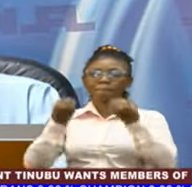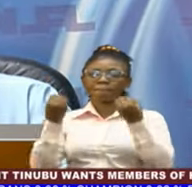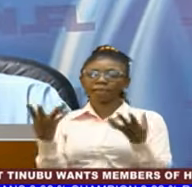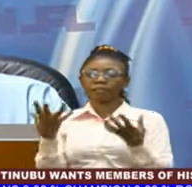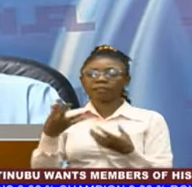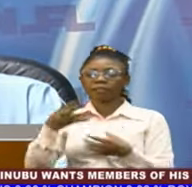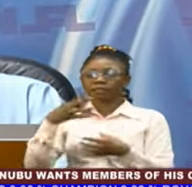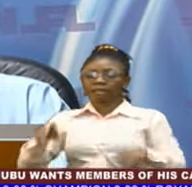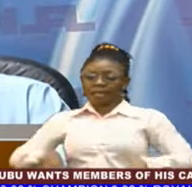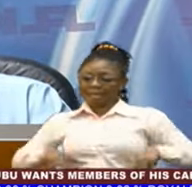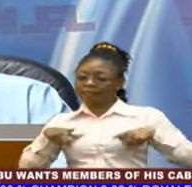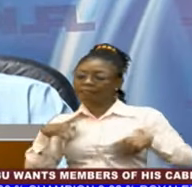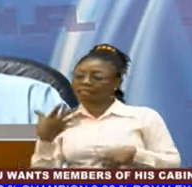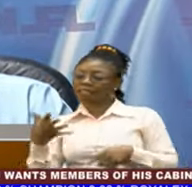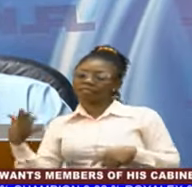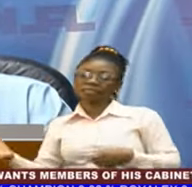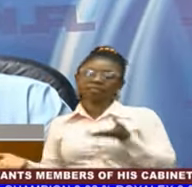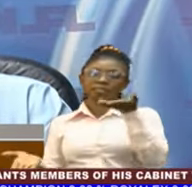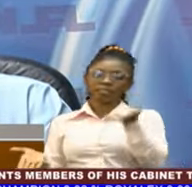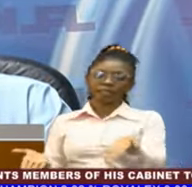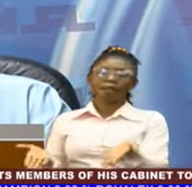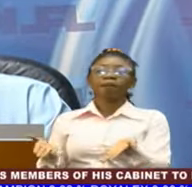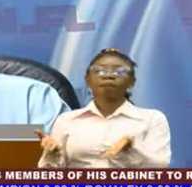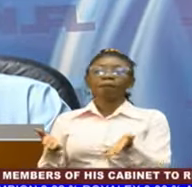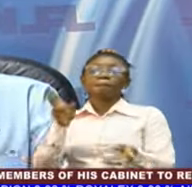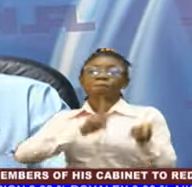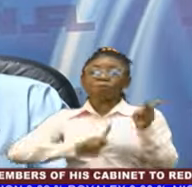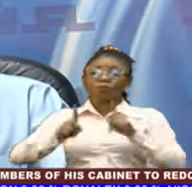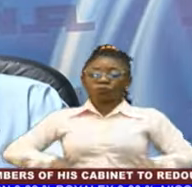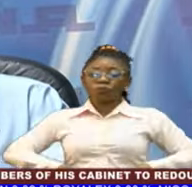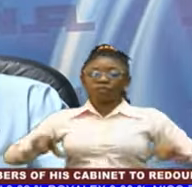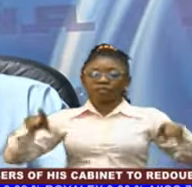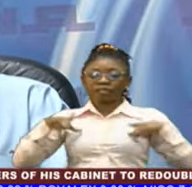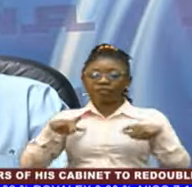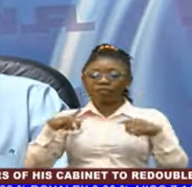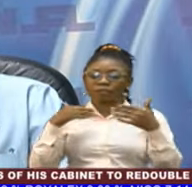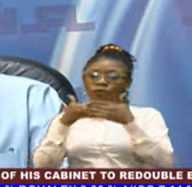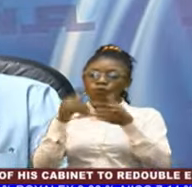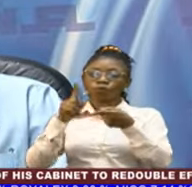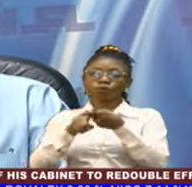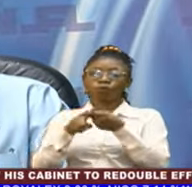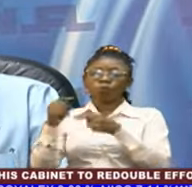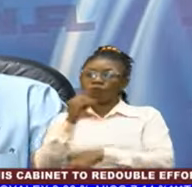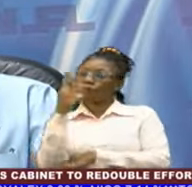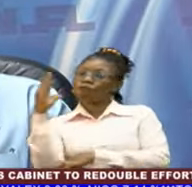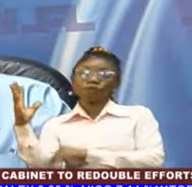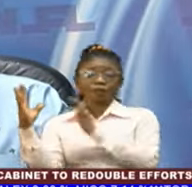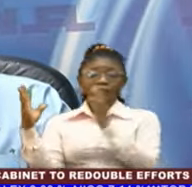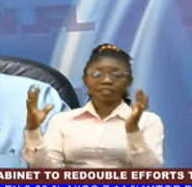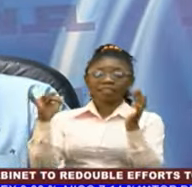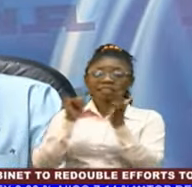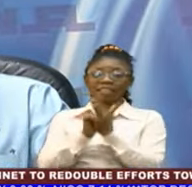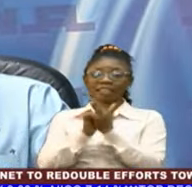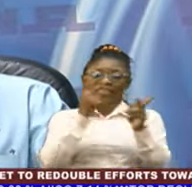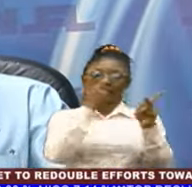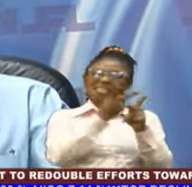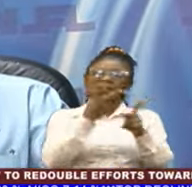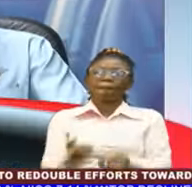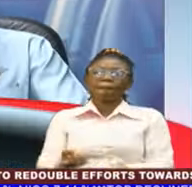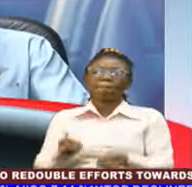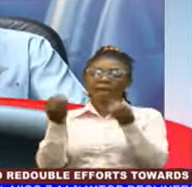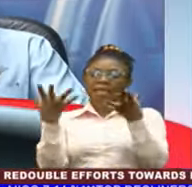biodiversity. Now, even people living close to some forests that harbor a number of